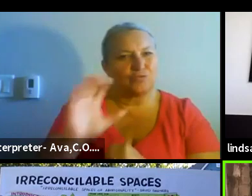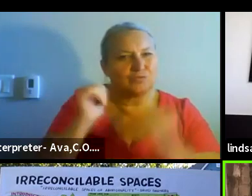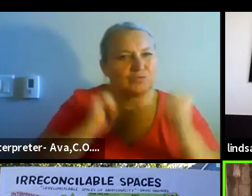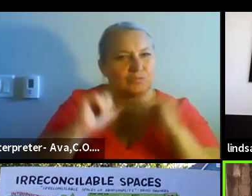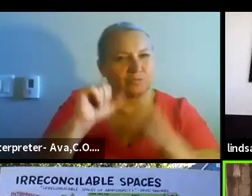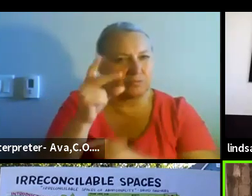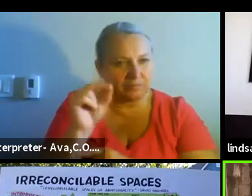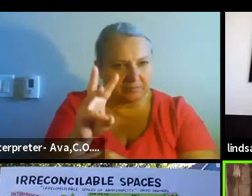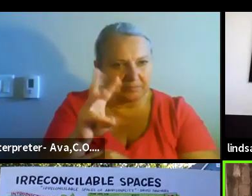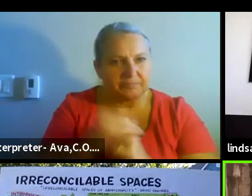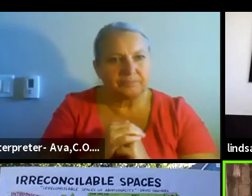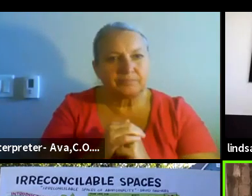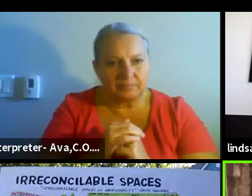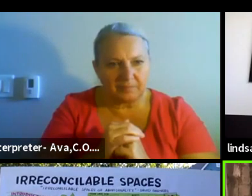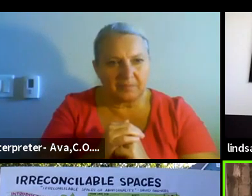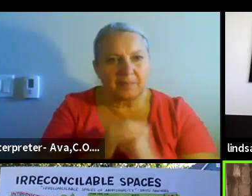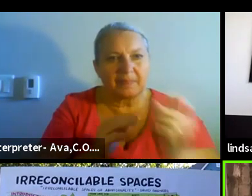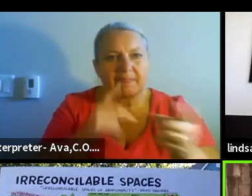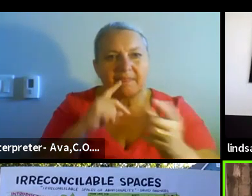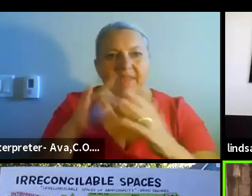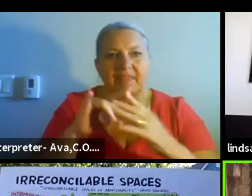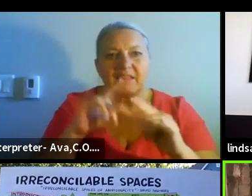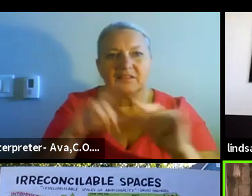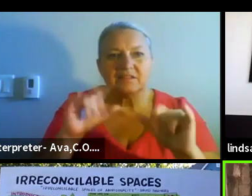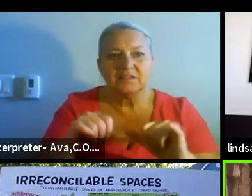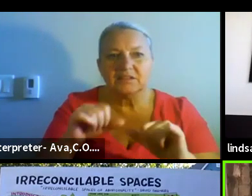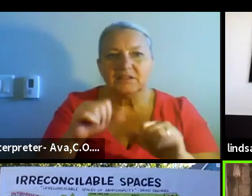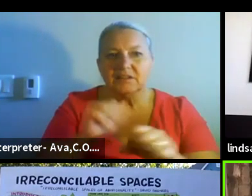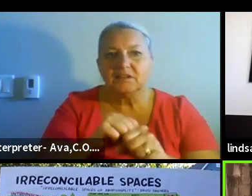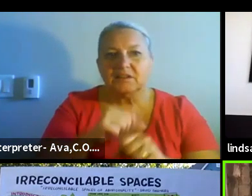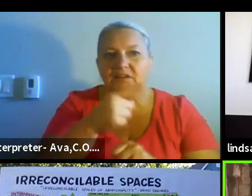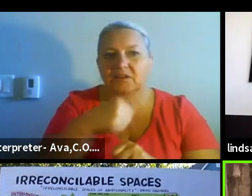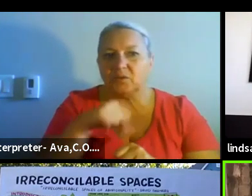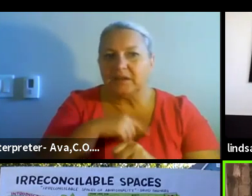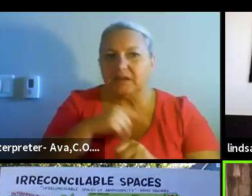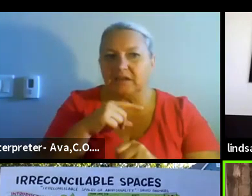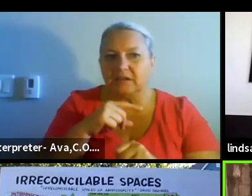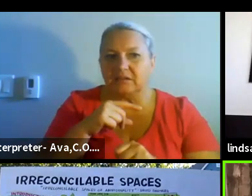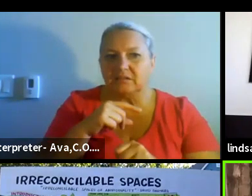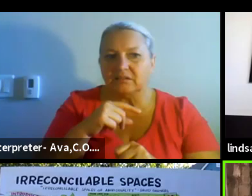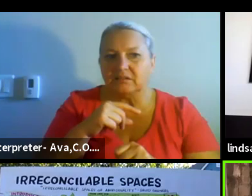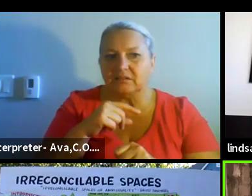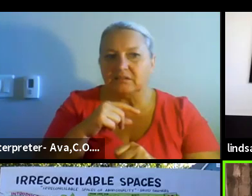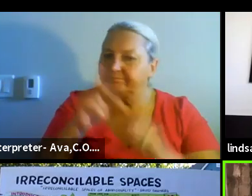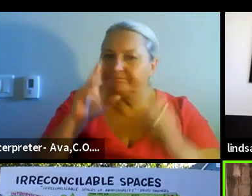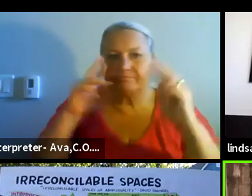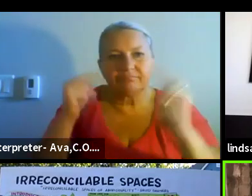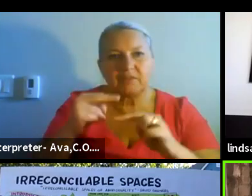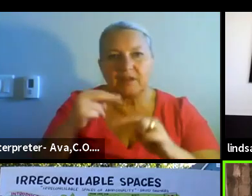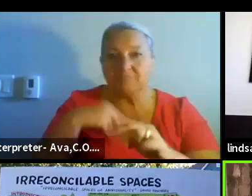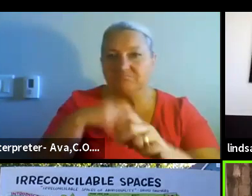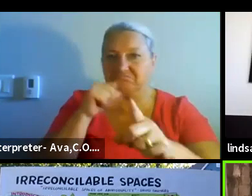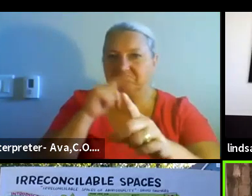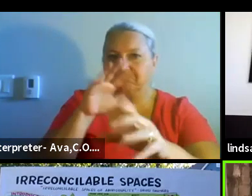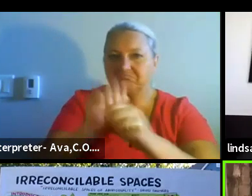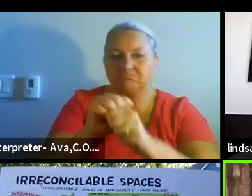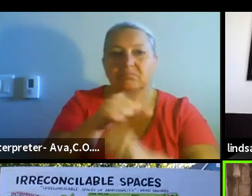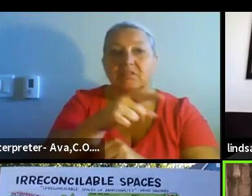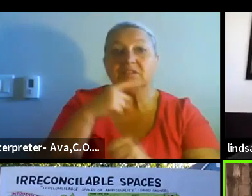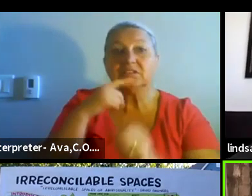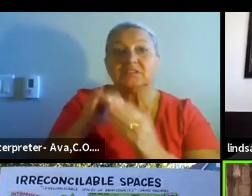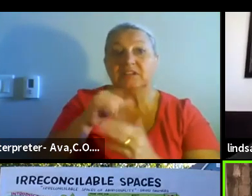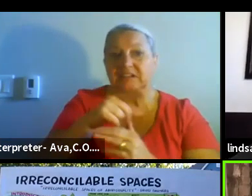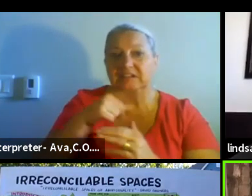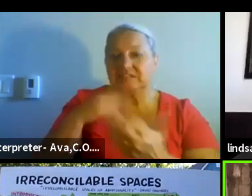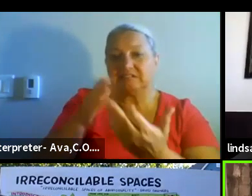into a requisite protocol, a processual mechanism through which watcher may be transformed into witness, invasive